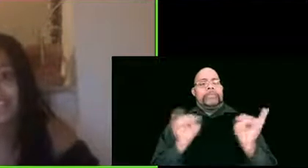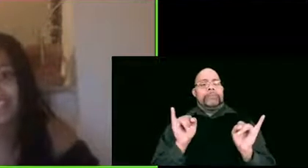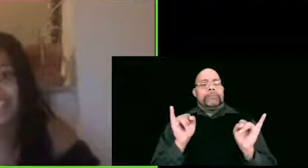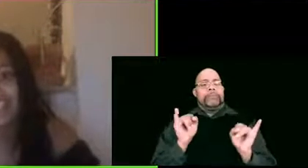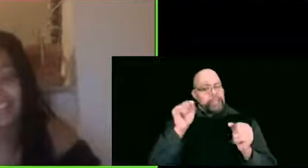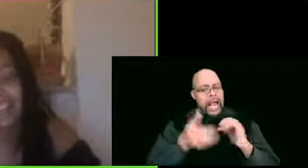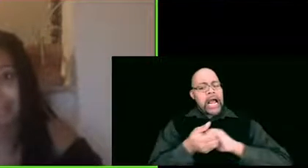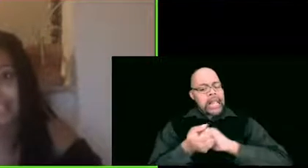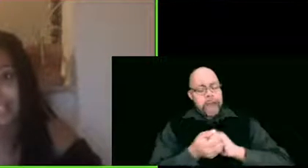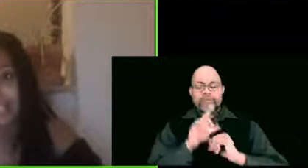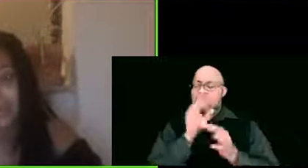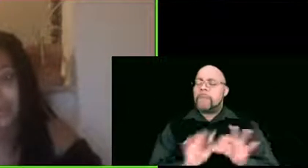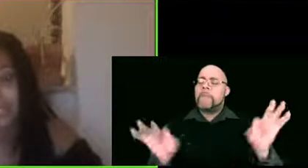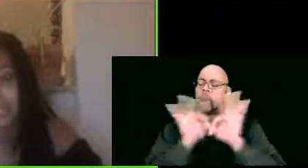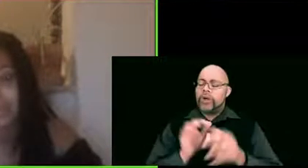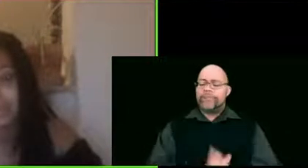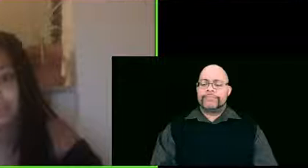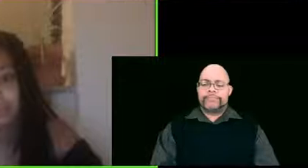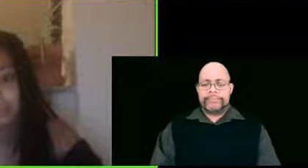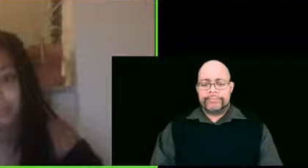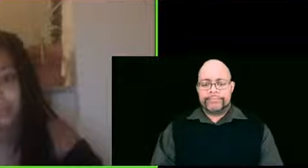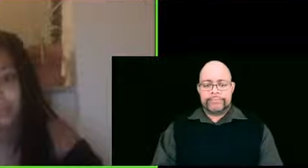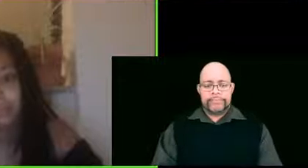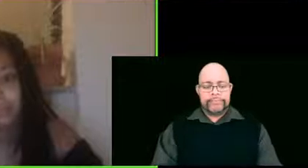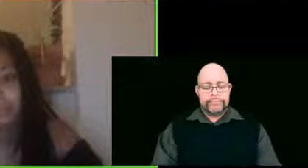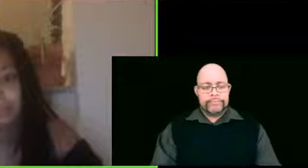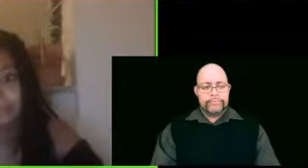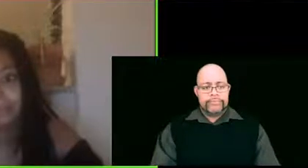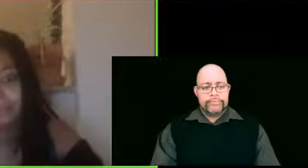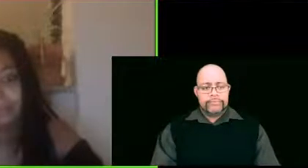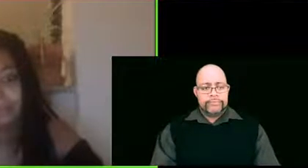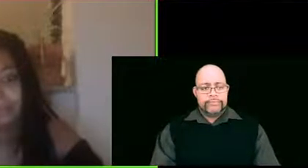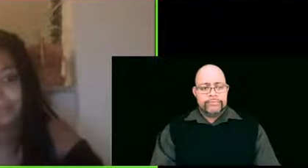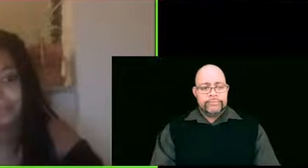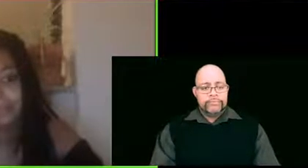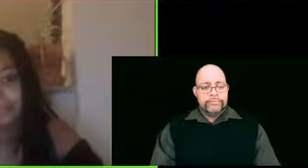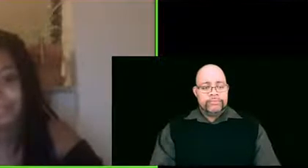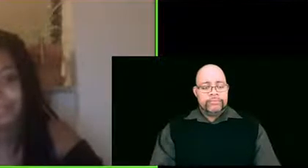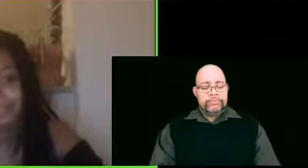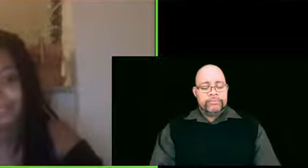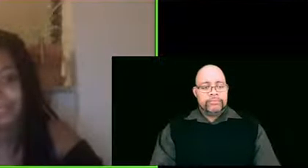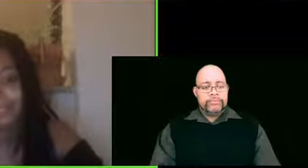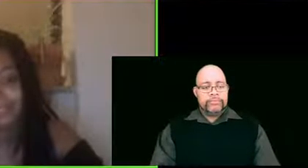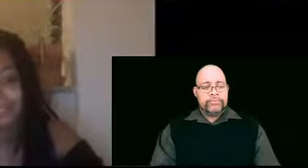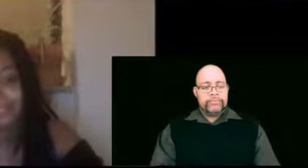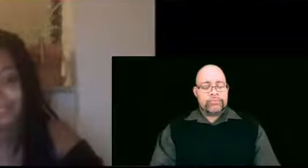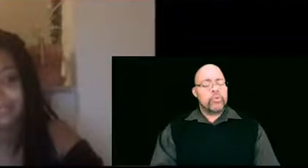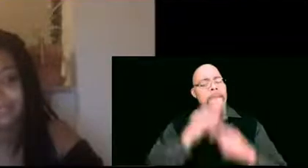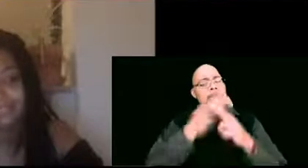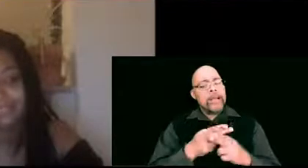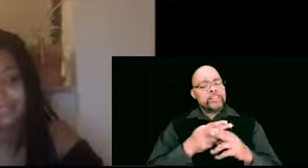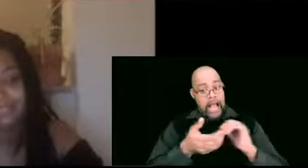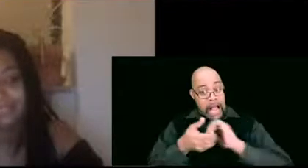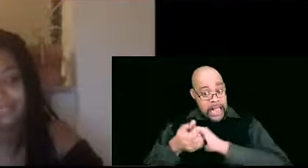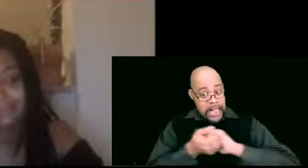that independently. I think collaborating is so important. So